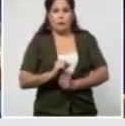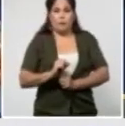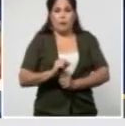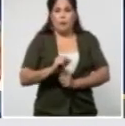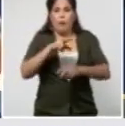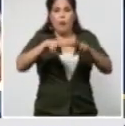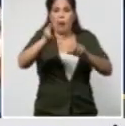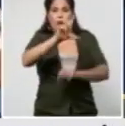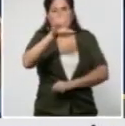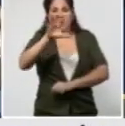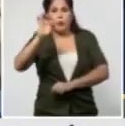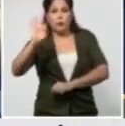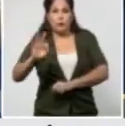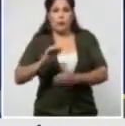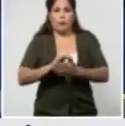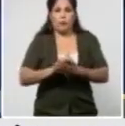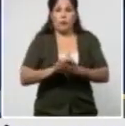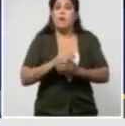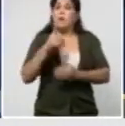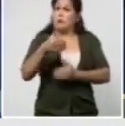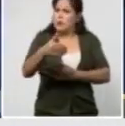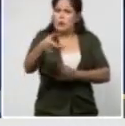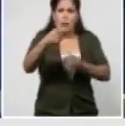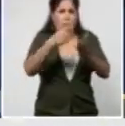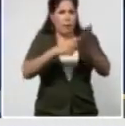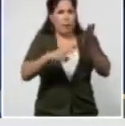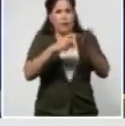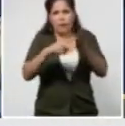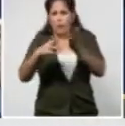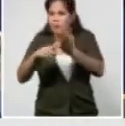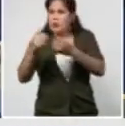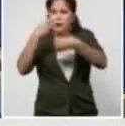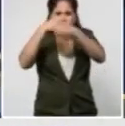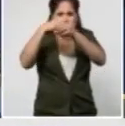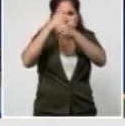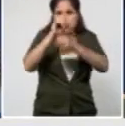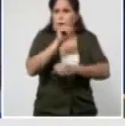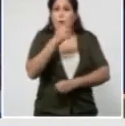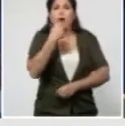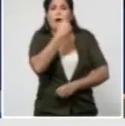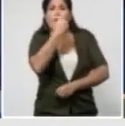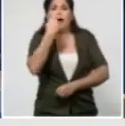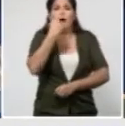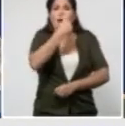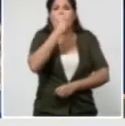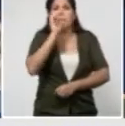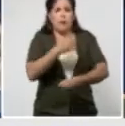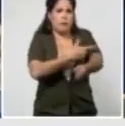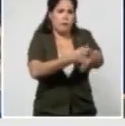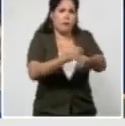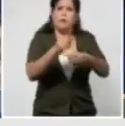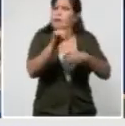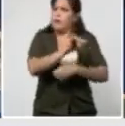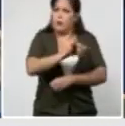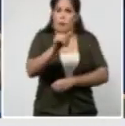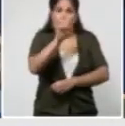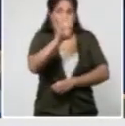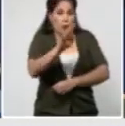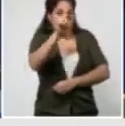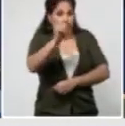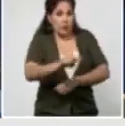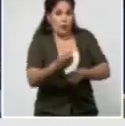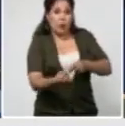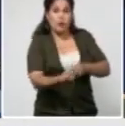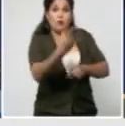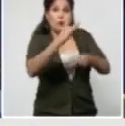samples, Cienfuegos 71, Holguín 58, and so forth. The 4 cases